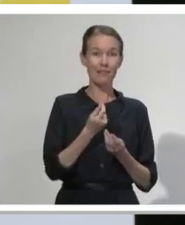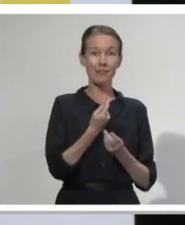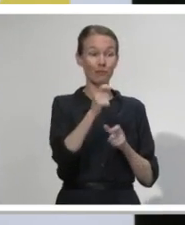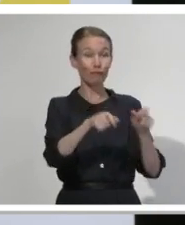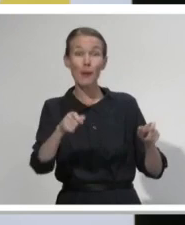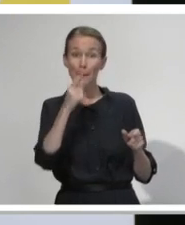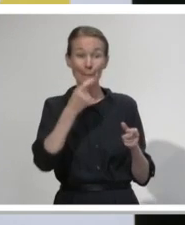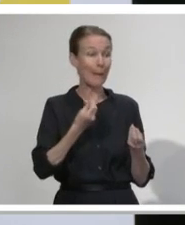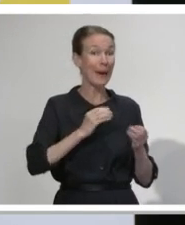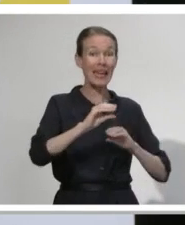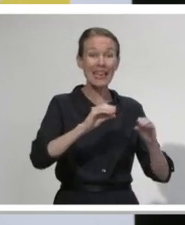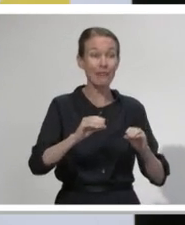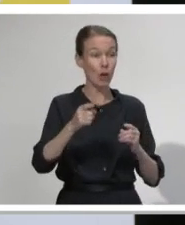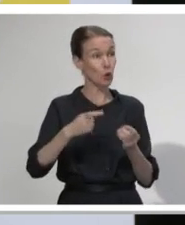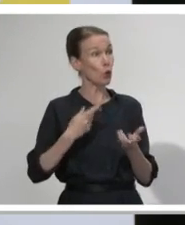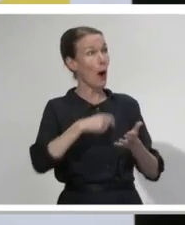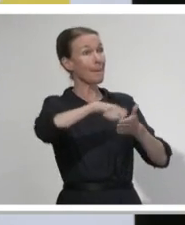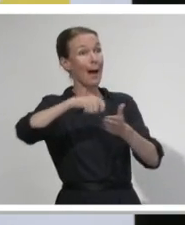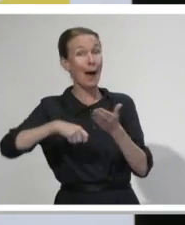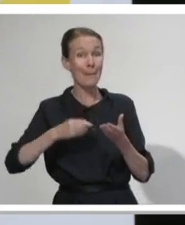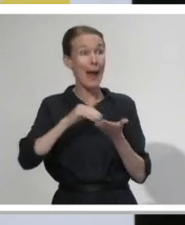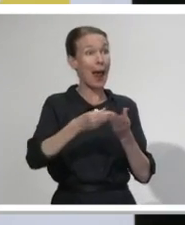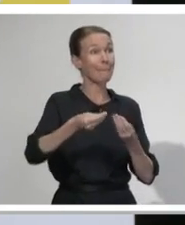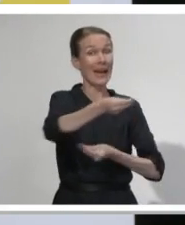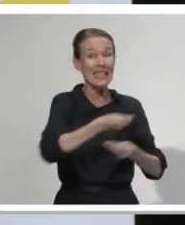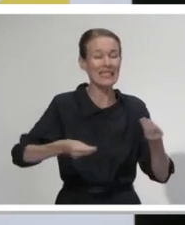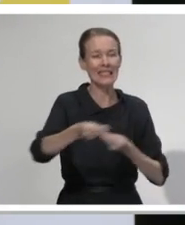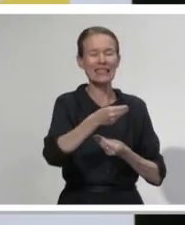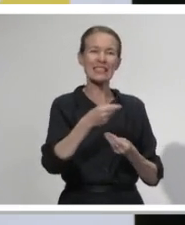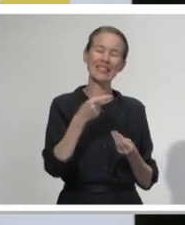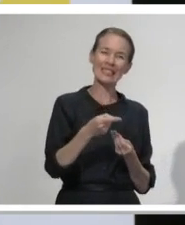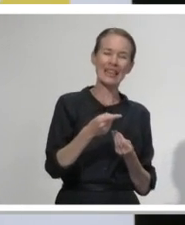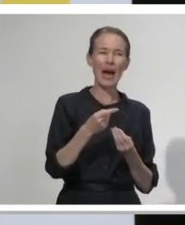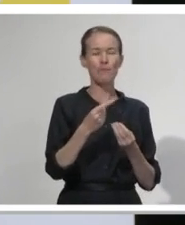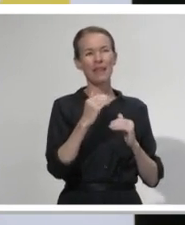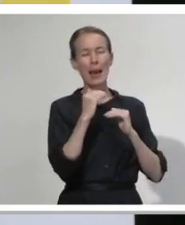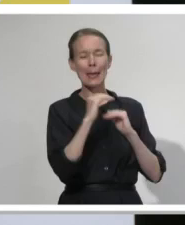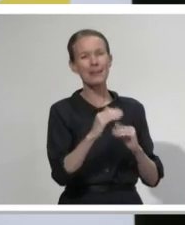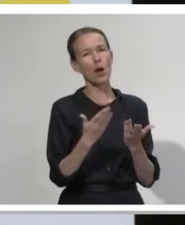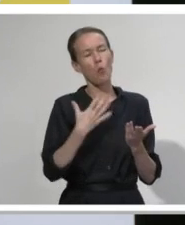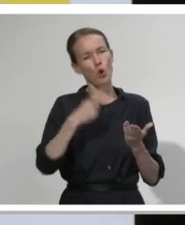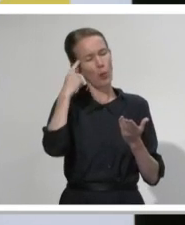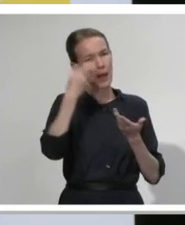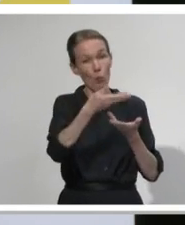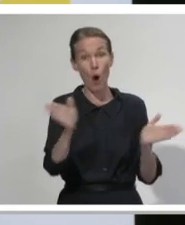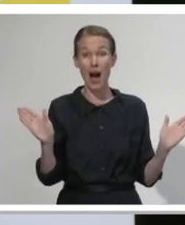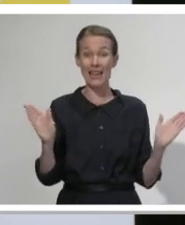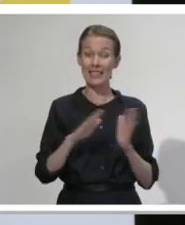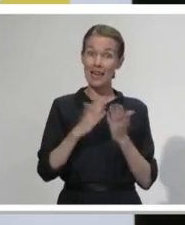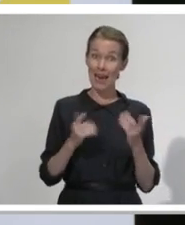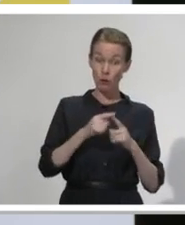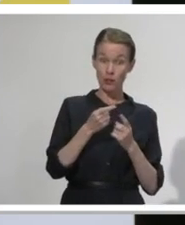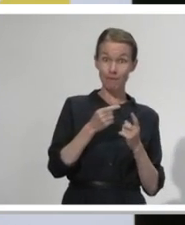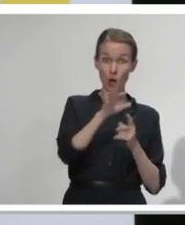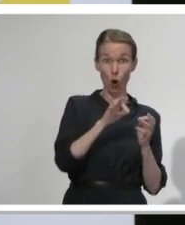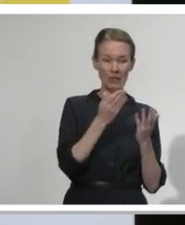make sure that we're planning for the medium and long term for New Zealand, and so we will be looking at all the options that are available to continue to